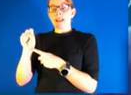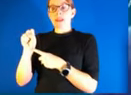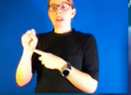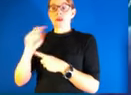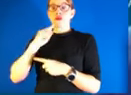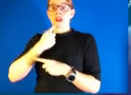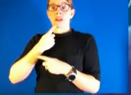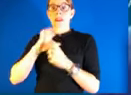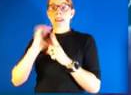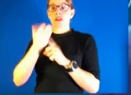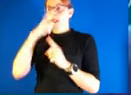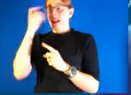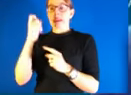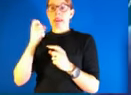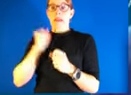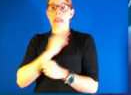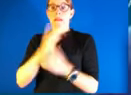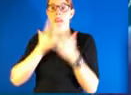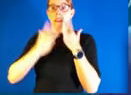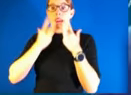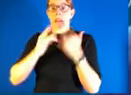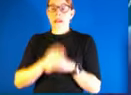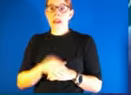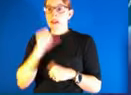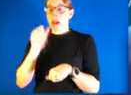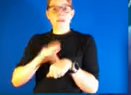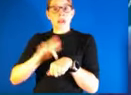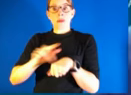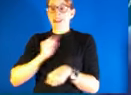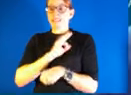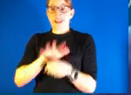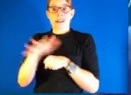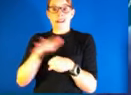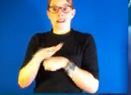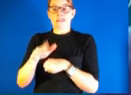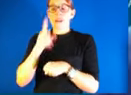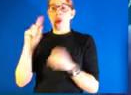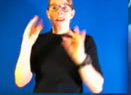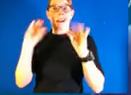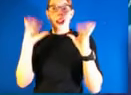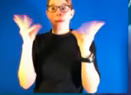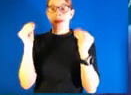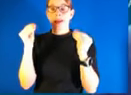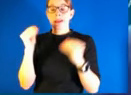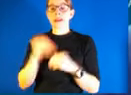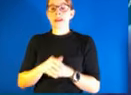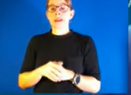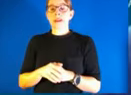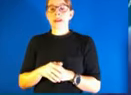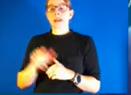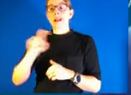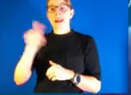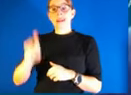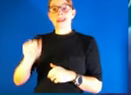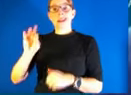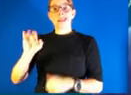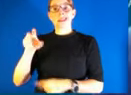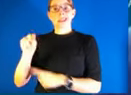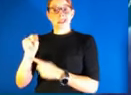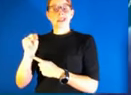the staffing shortages and a lack of available staff and ambulances. Austin Travis County EMS in Texas, which is a very